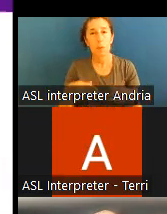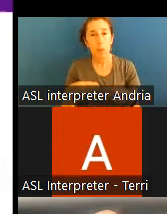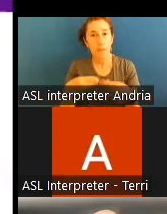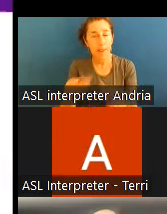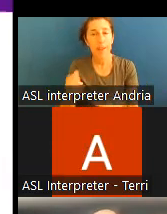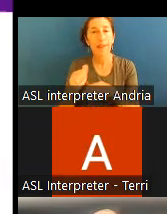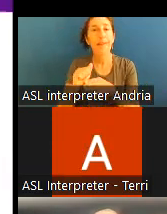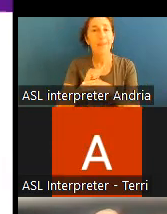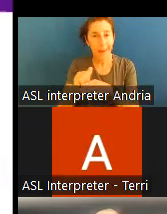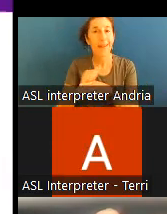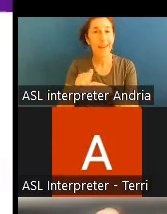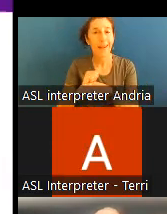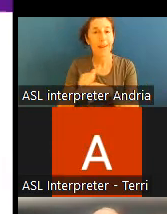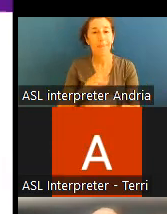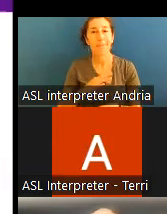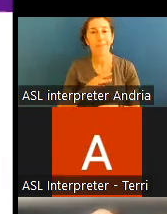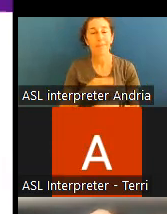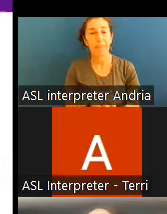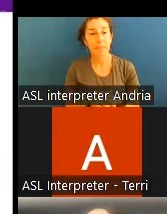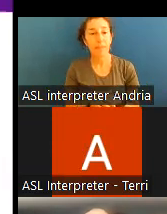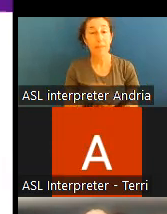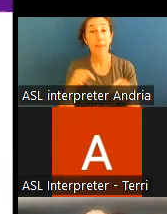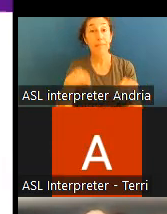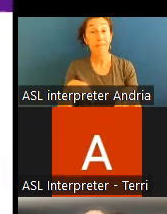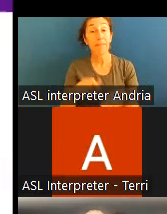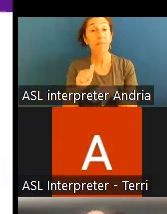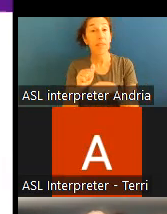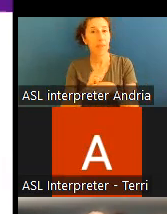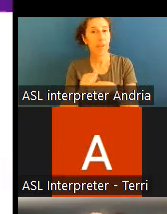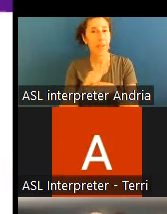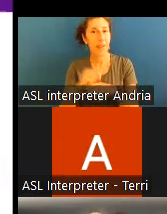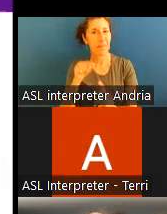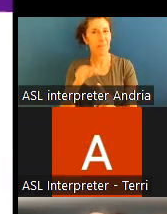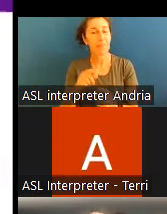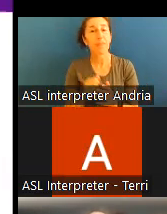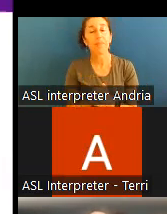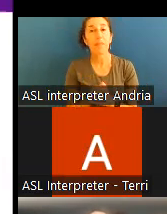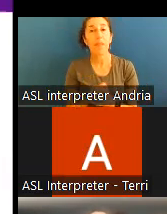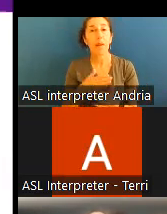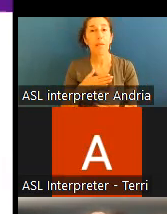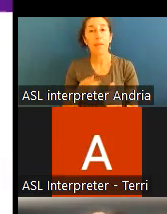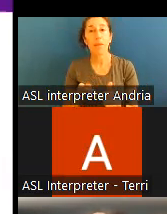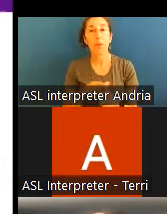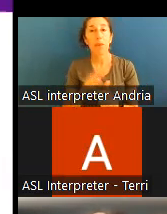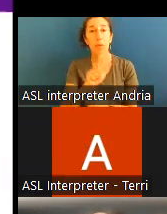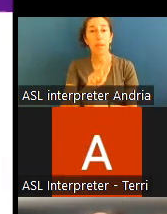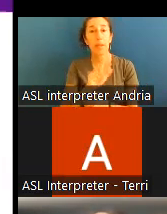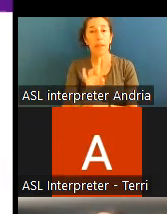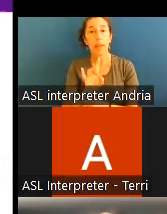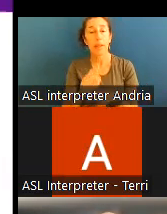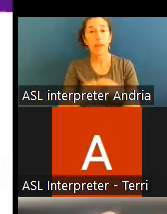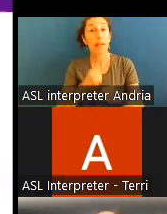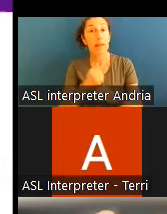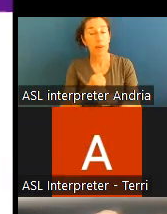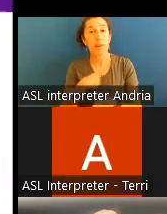like doing this training because I did spend the first 28 years of this work in the anti-sexual violence field.